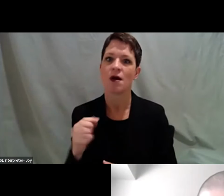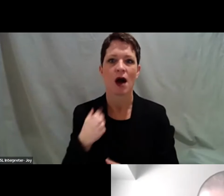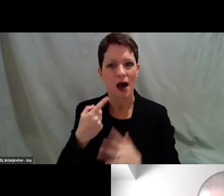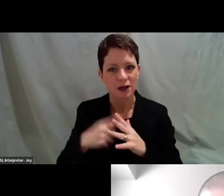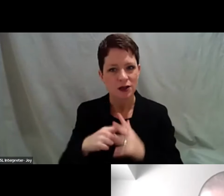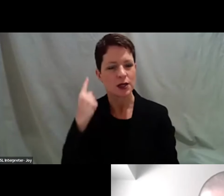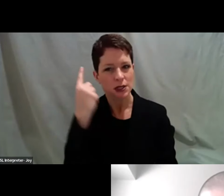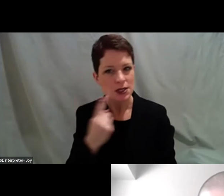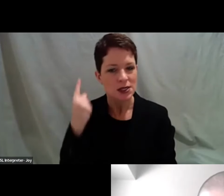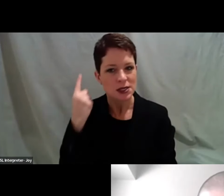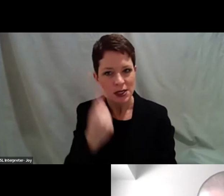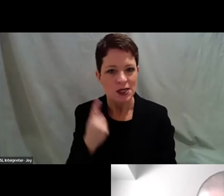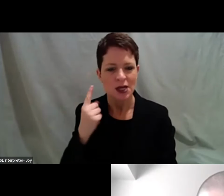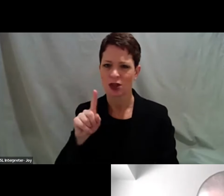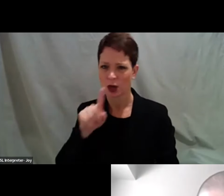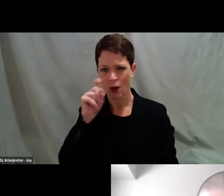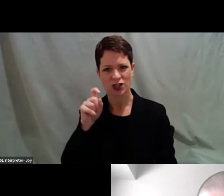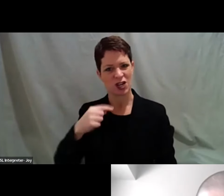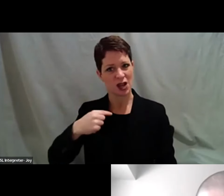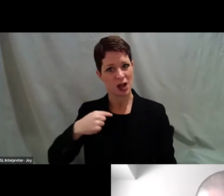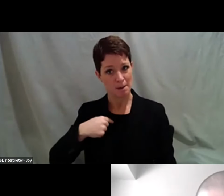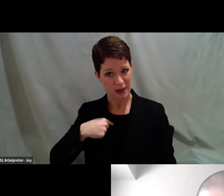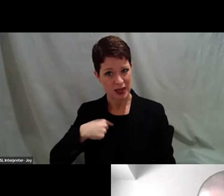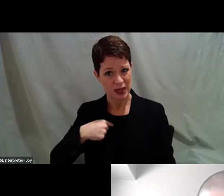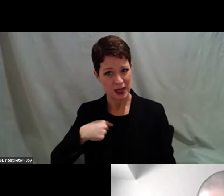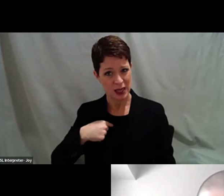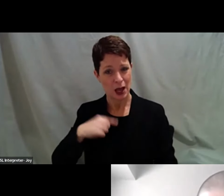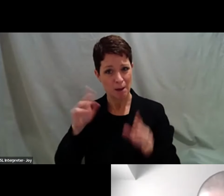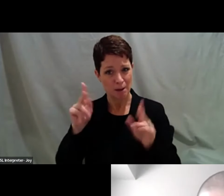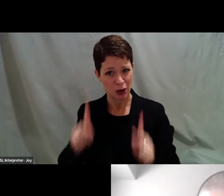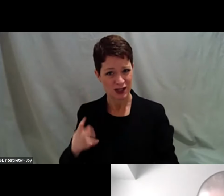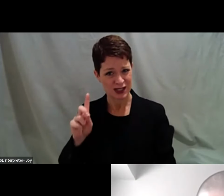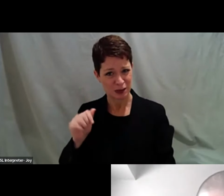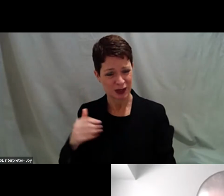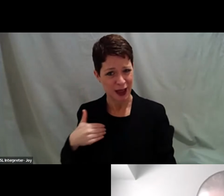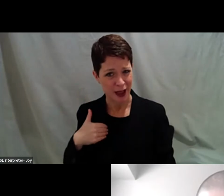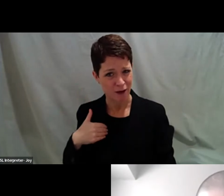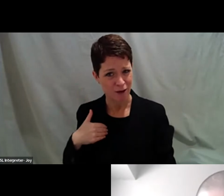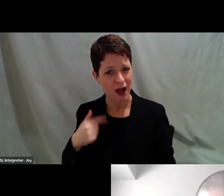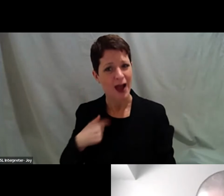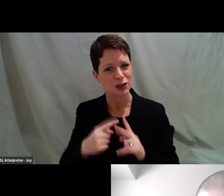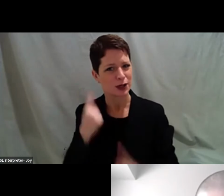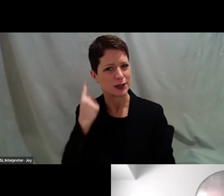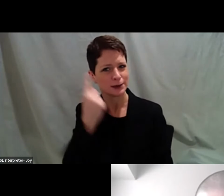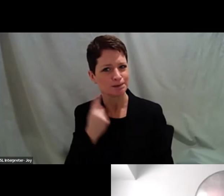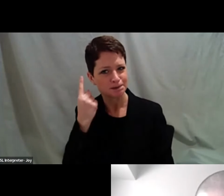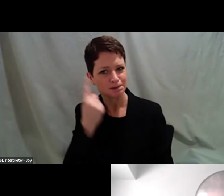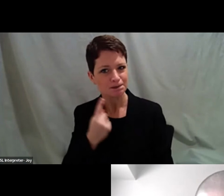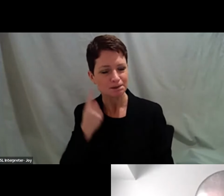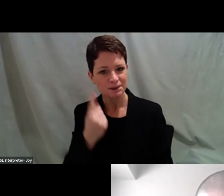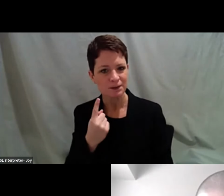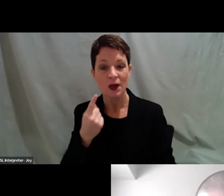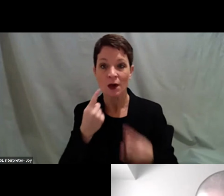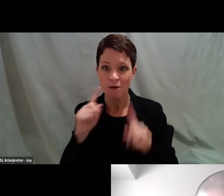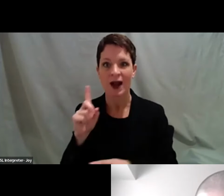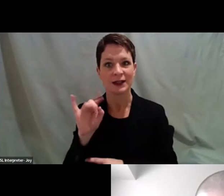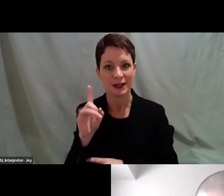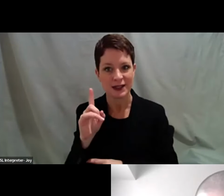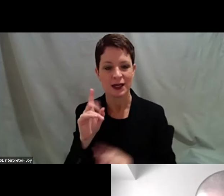truly contemplate the question of whether I might be a person with a disability. When I finally did, it was driven by